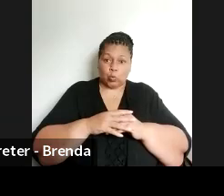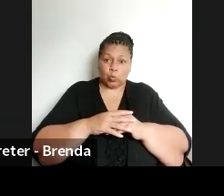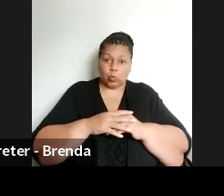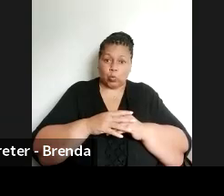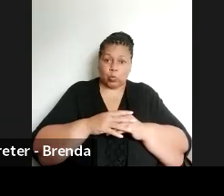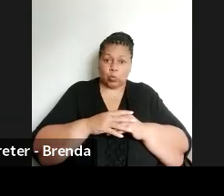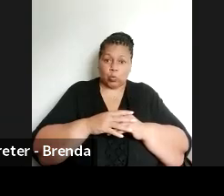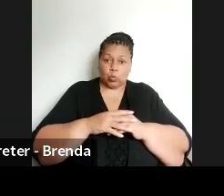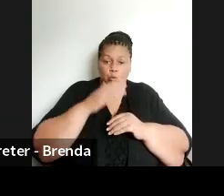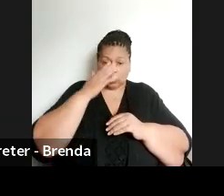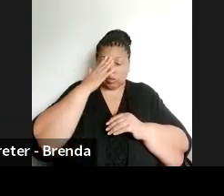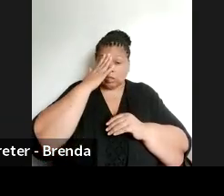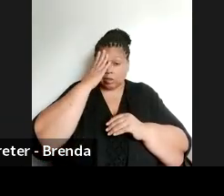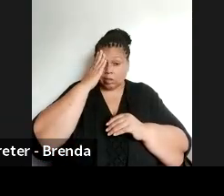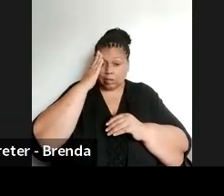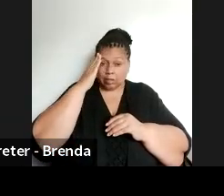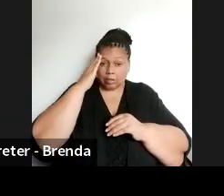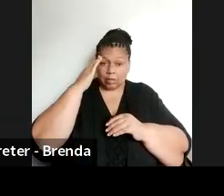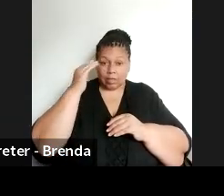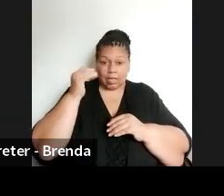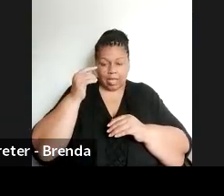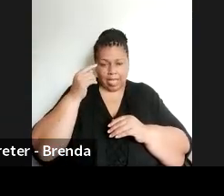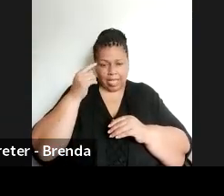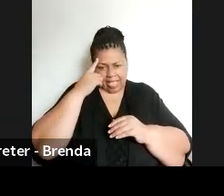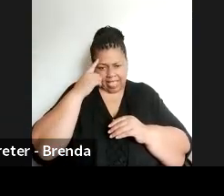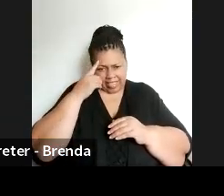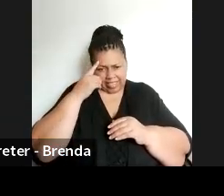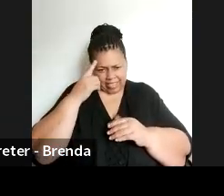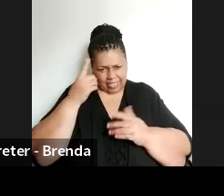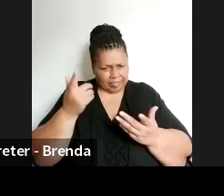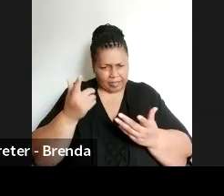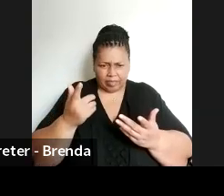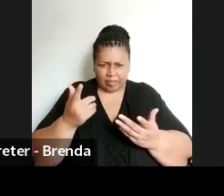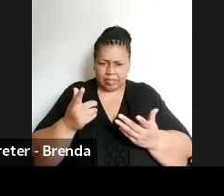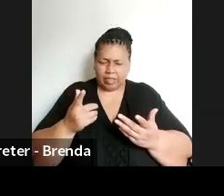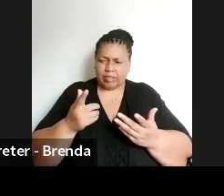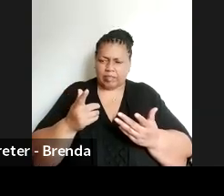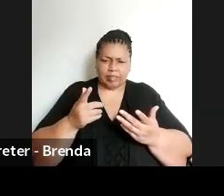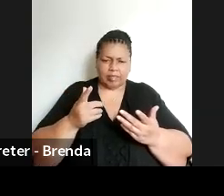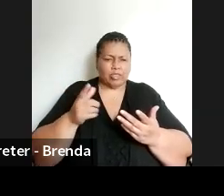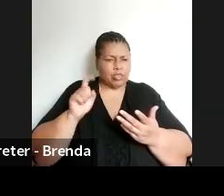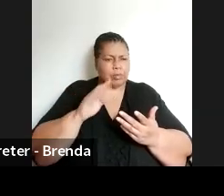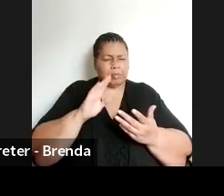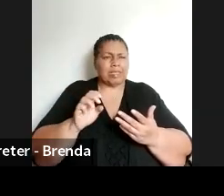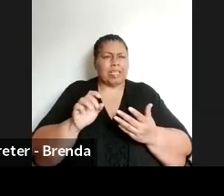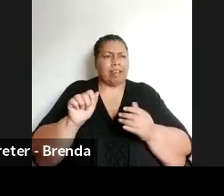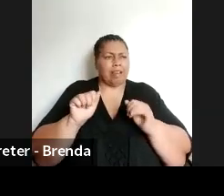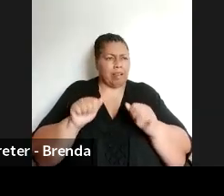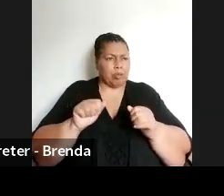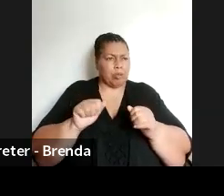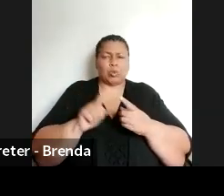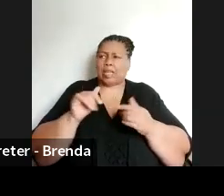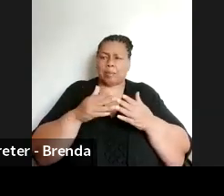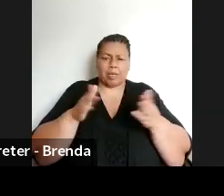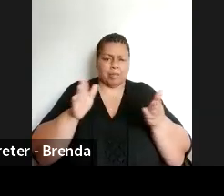think We should be able to be in like the public schools, because those are the schools that are free, and